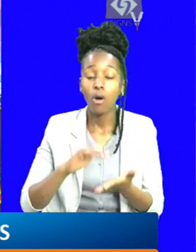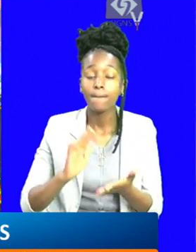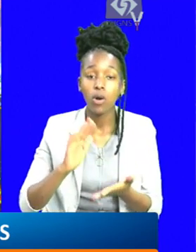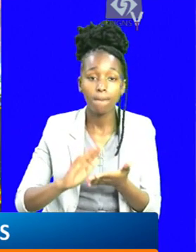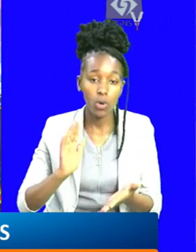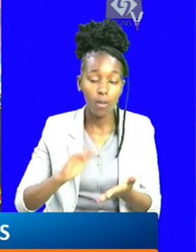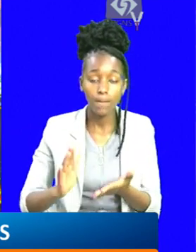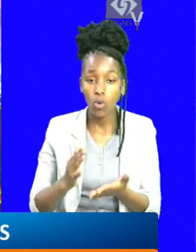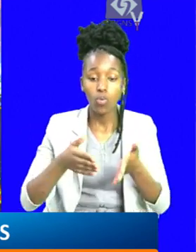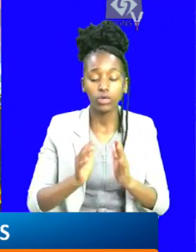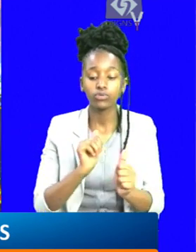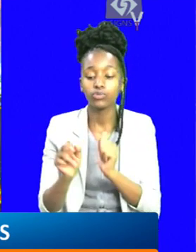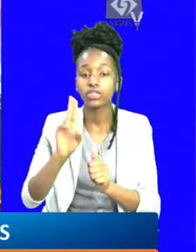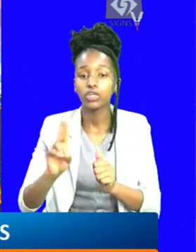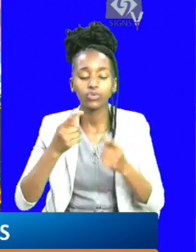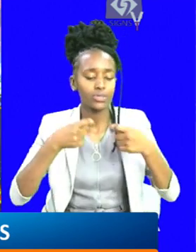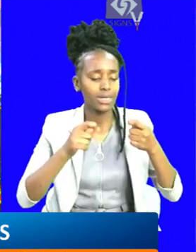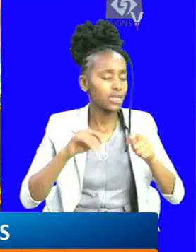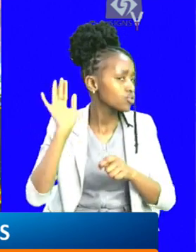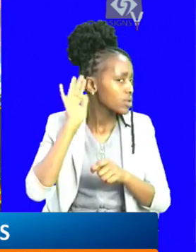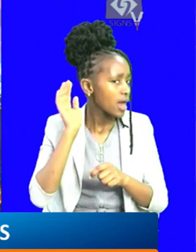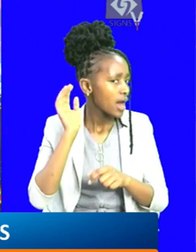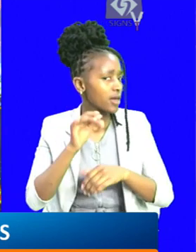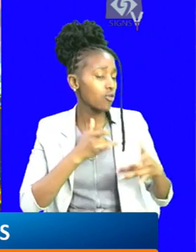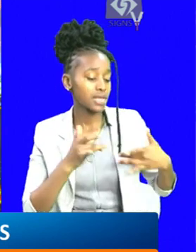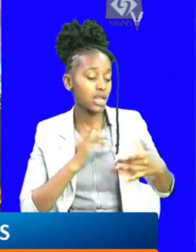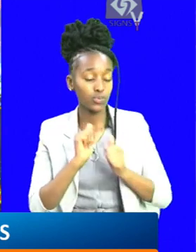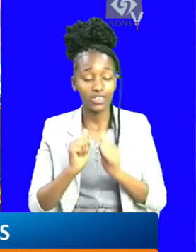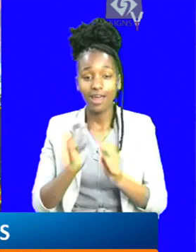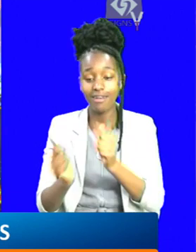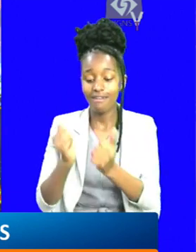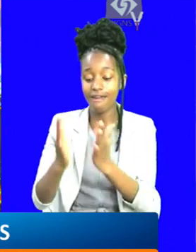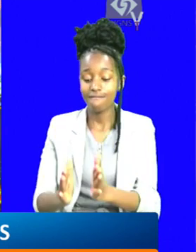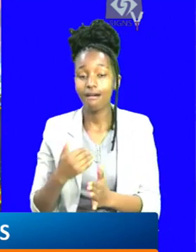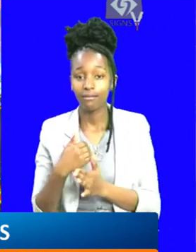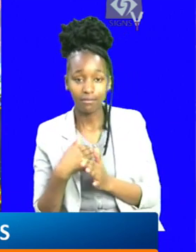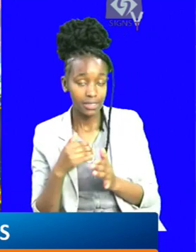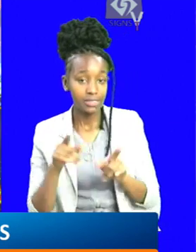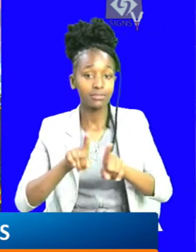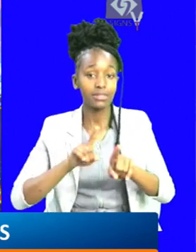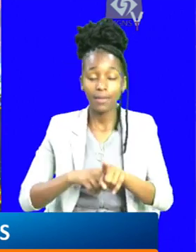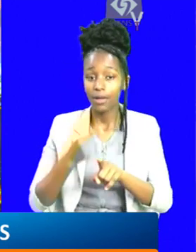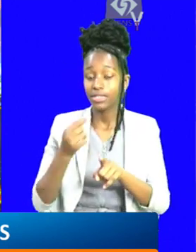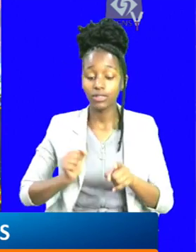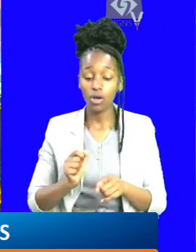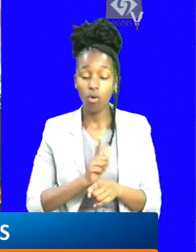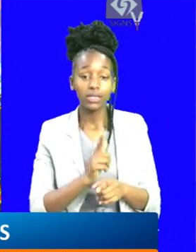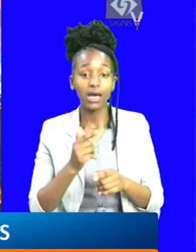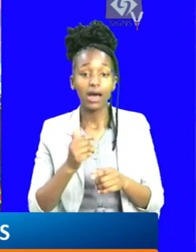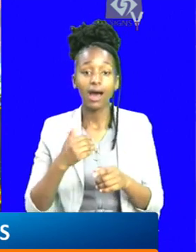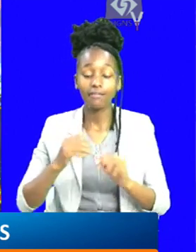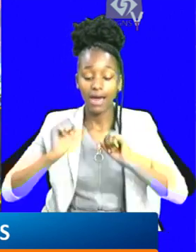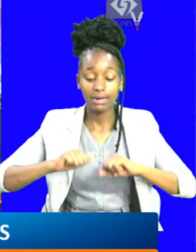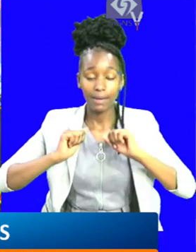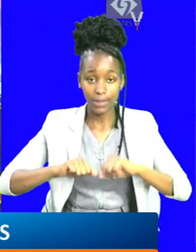on Tuesday, Transport Cabinet Secretary Kipchumba Murkomen announced the suspension of the regulations, noting that a multi-agency